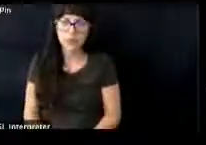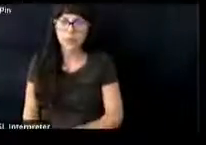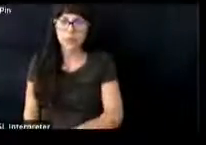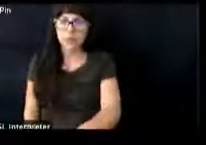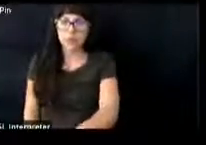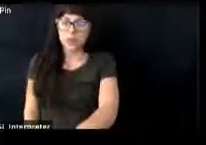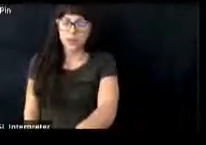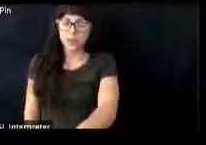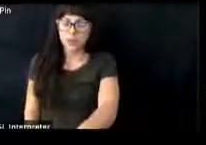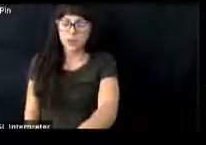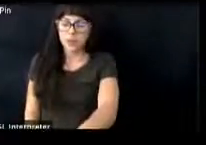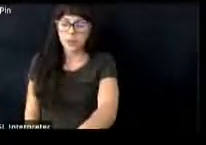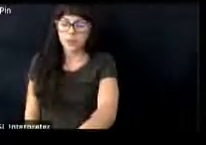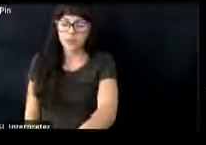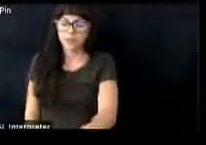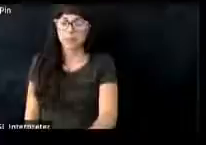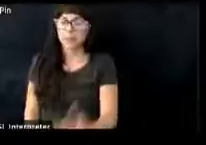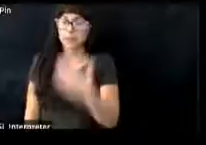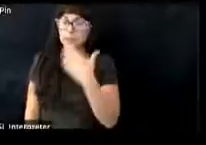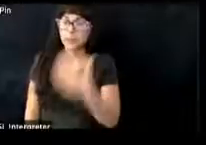Thank you so much.